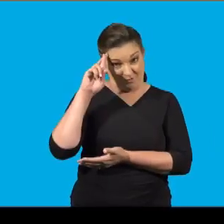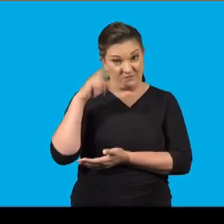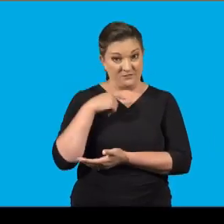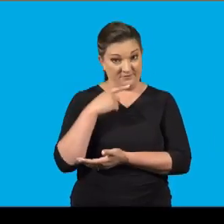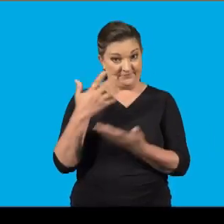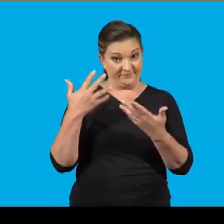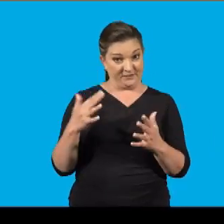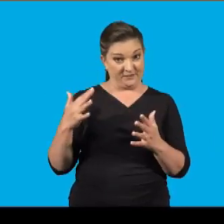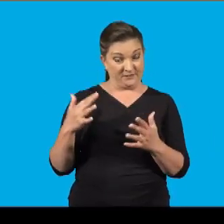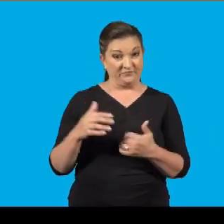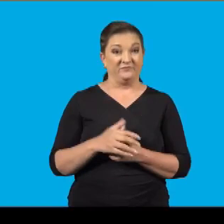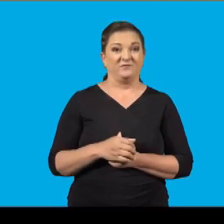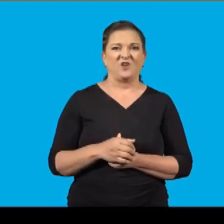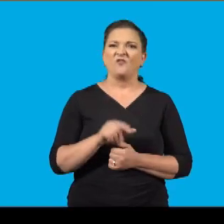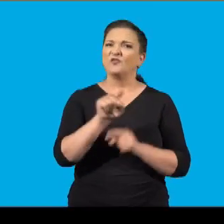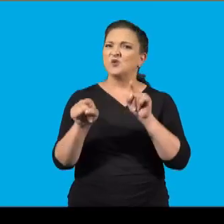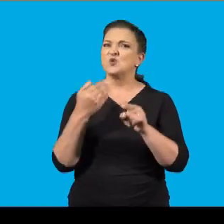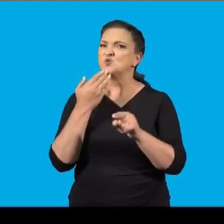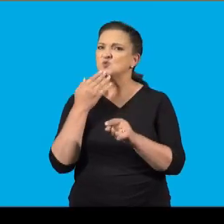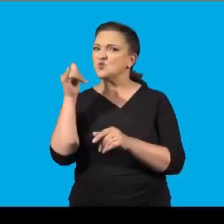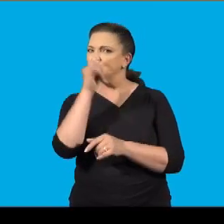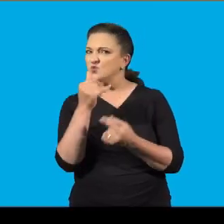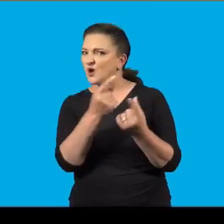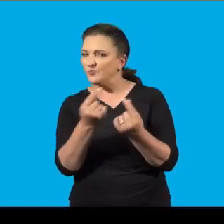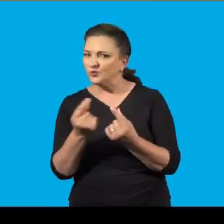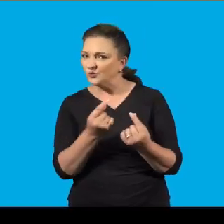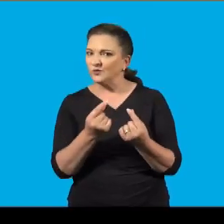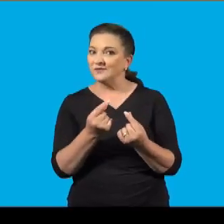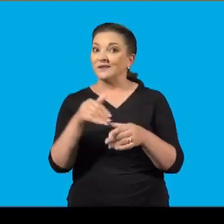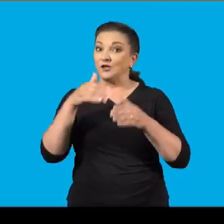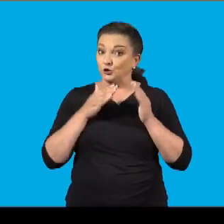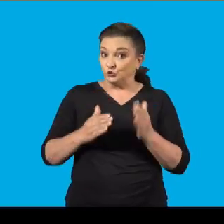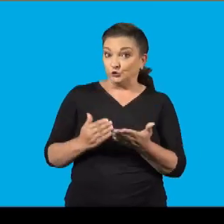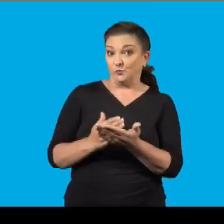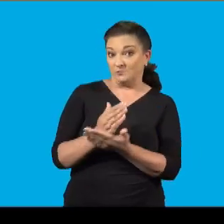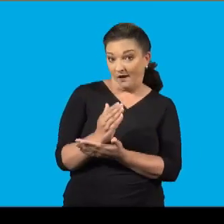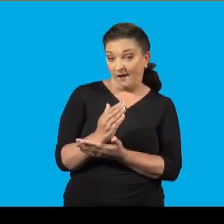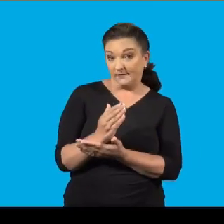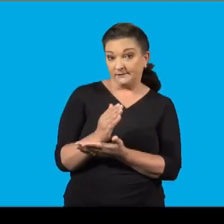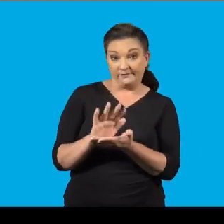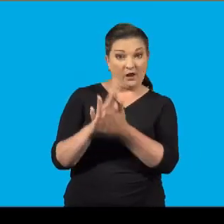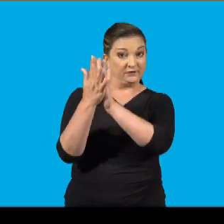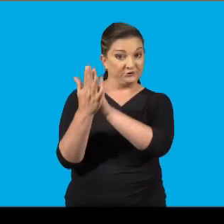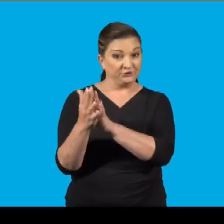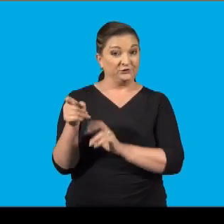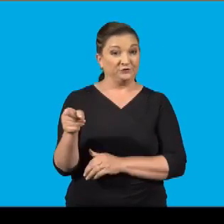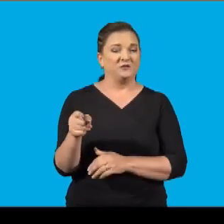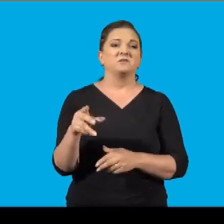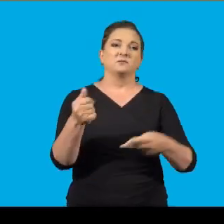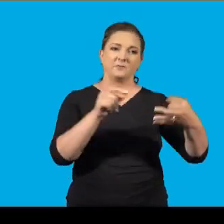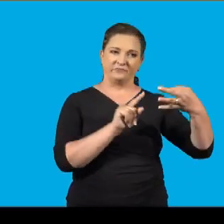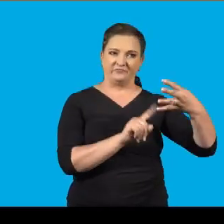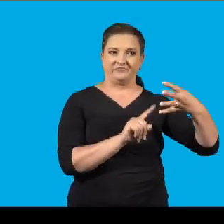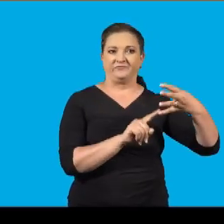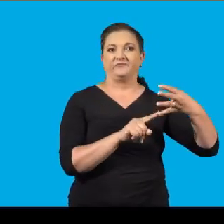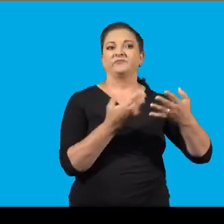also there. Remember I underlined that one as well. To the perpetrators of crimes relating to human rights violations, and then to also